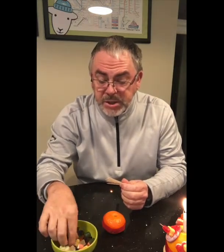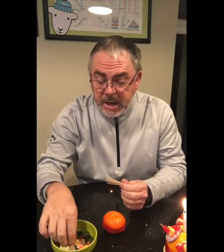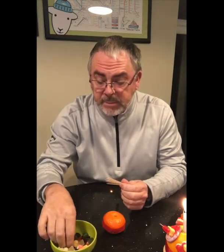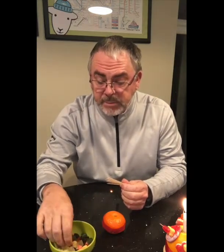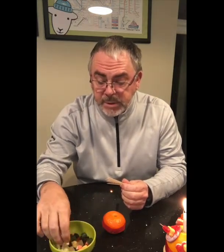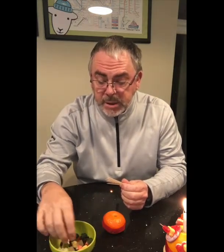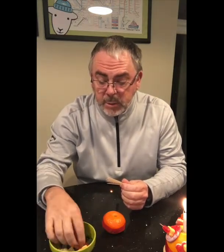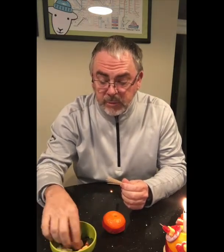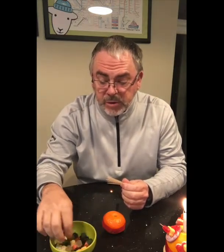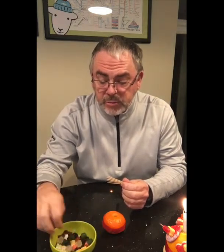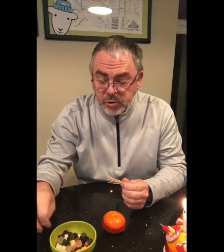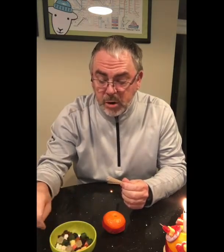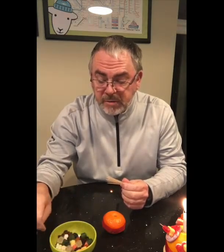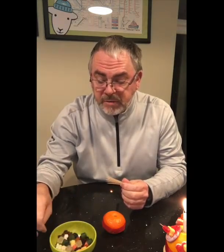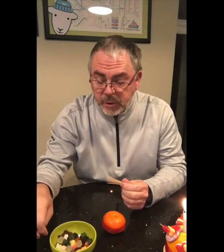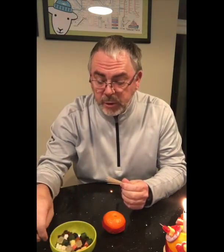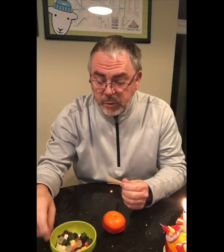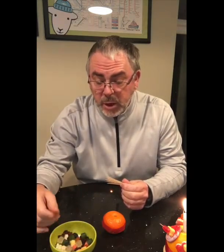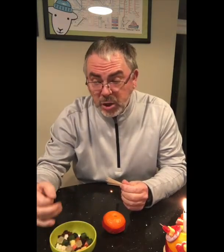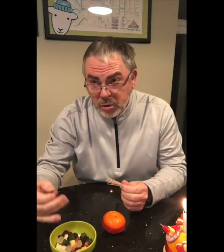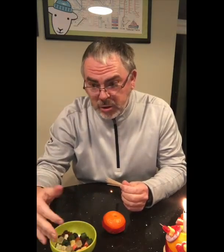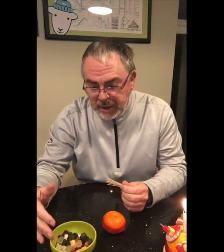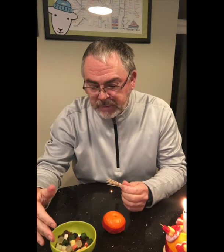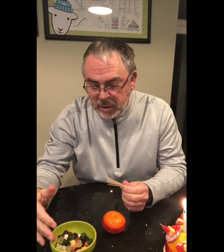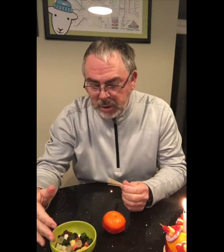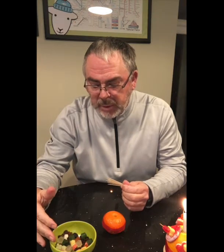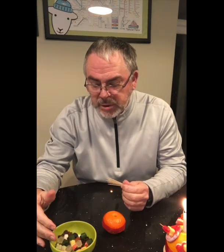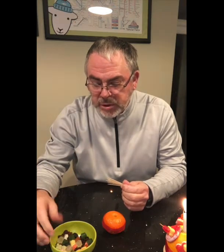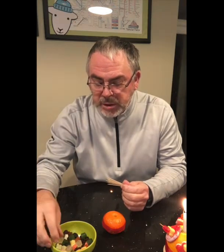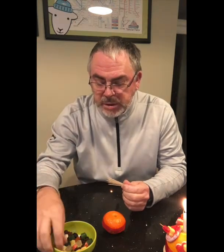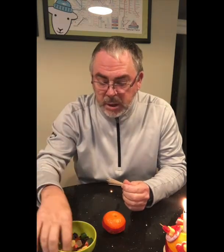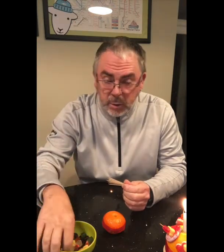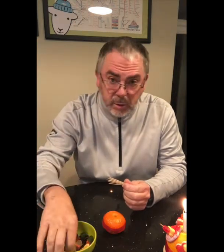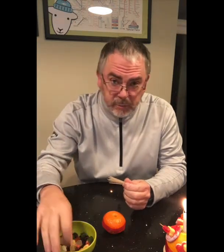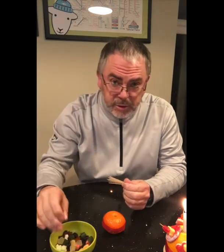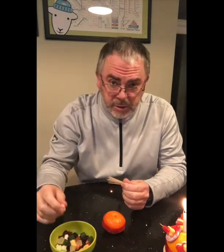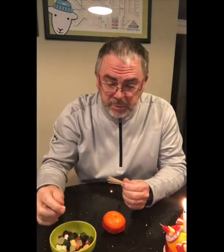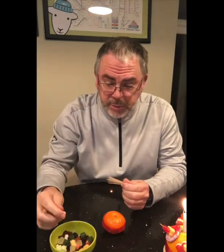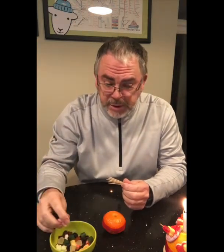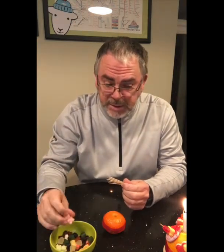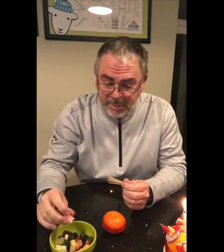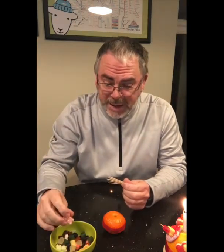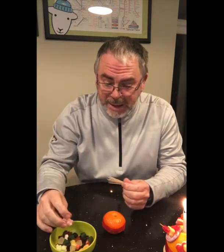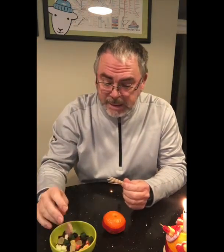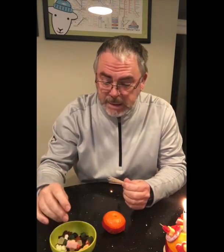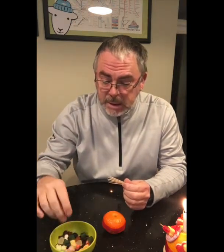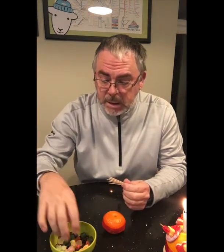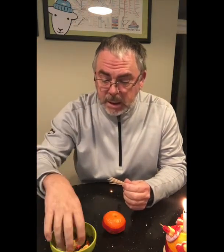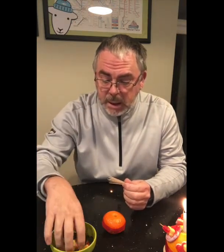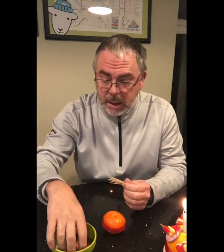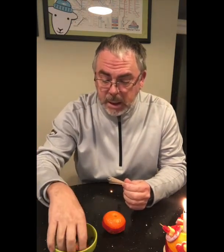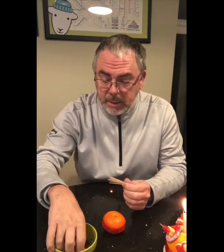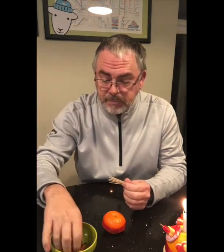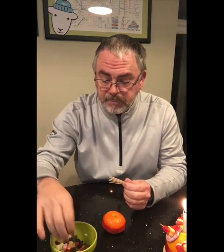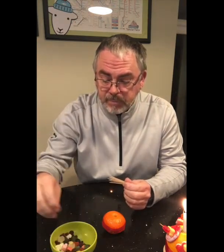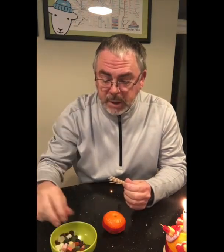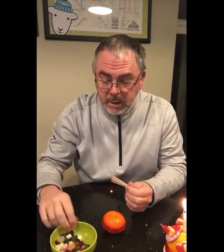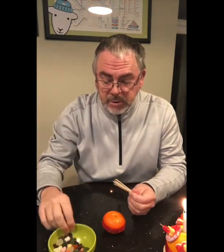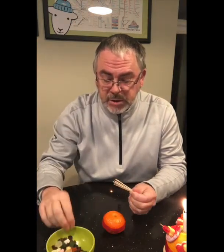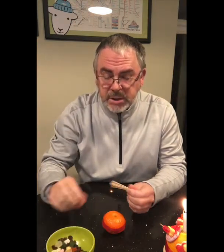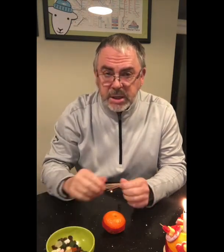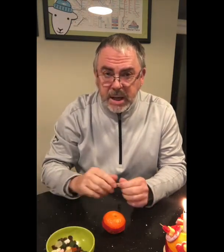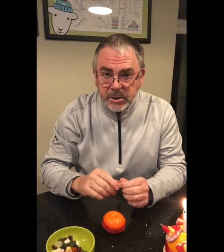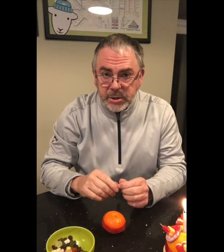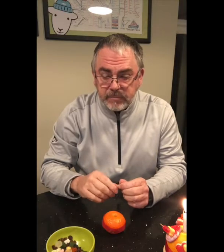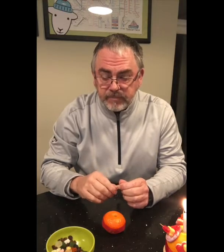midget jams, we've got some dried fruit, you could have dolly mixtures, we've also got some Percy pigs,